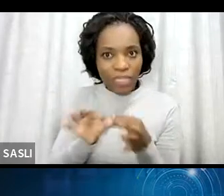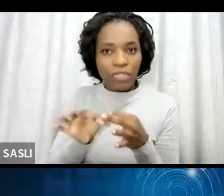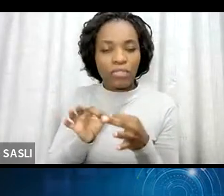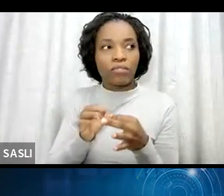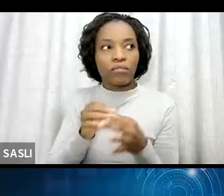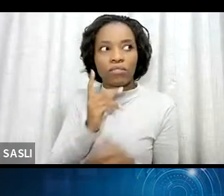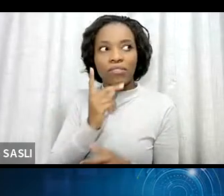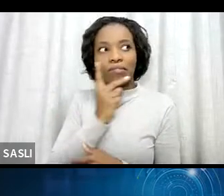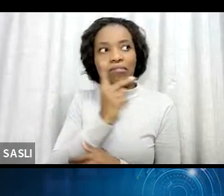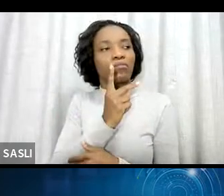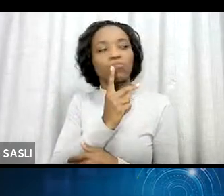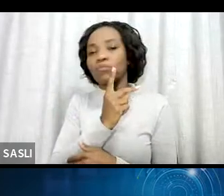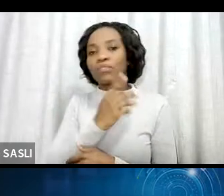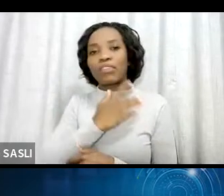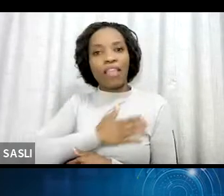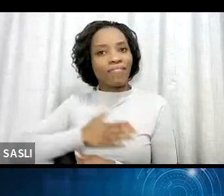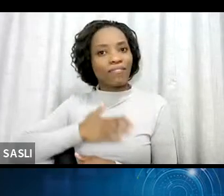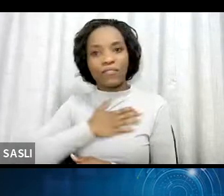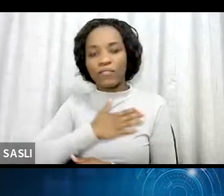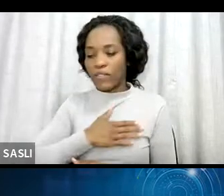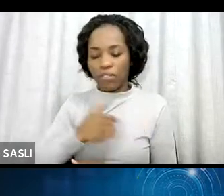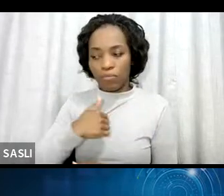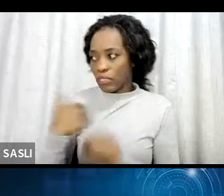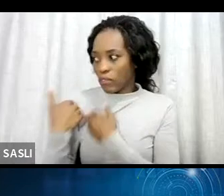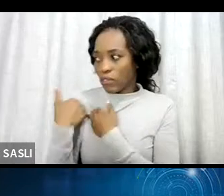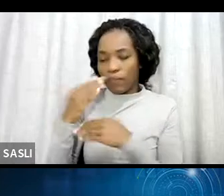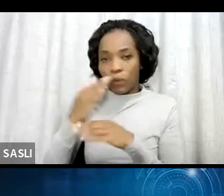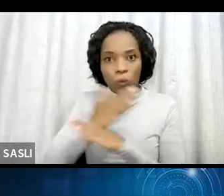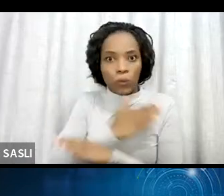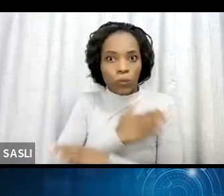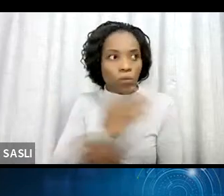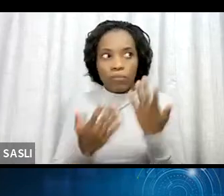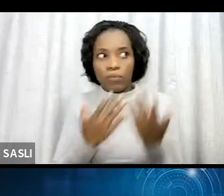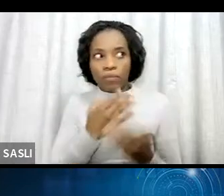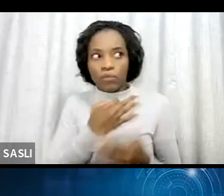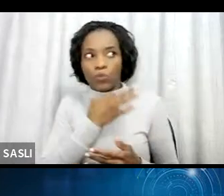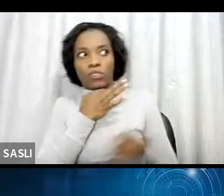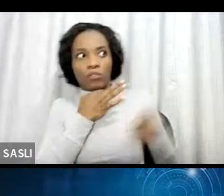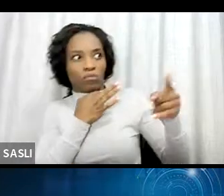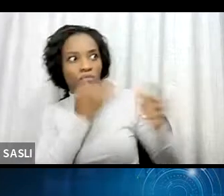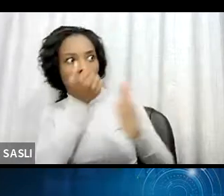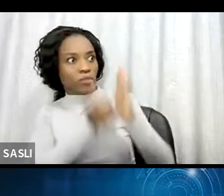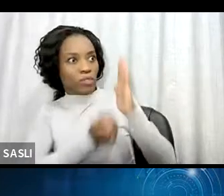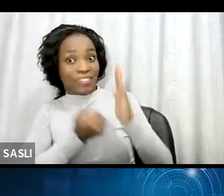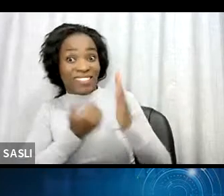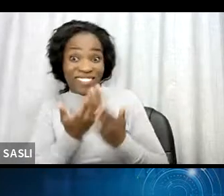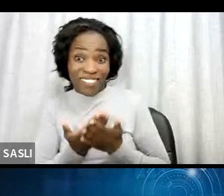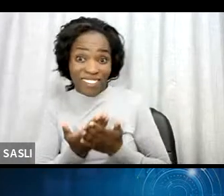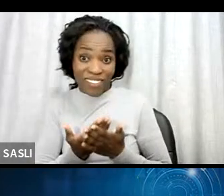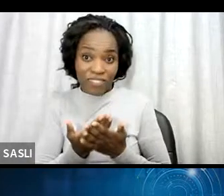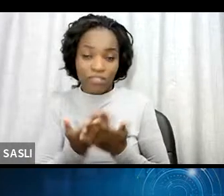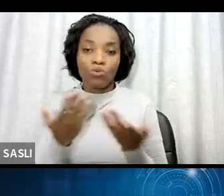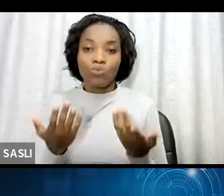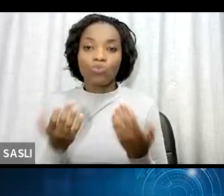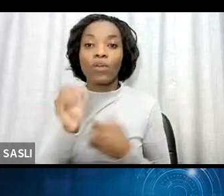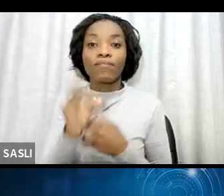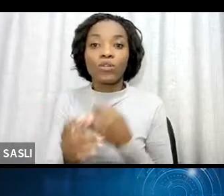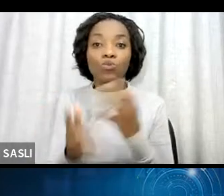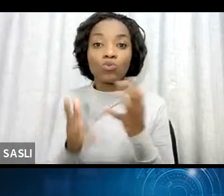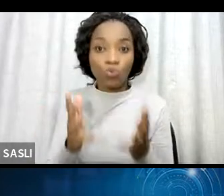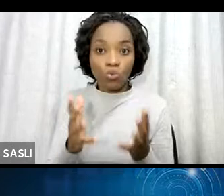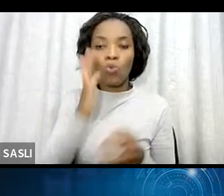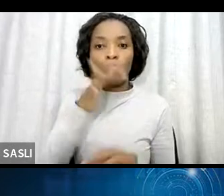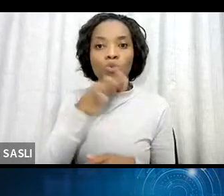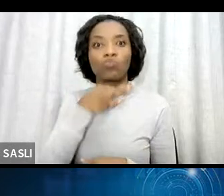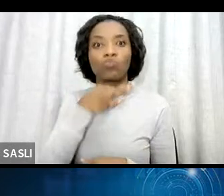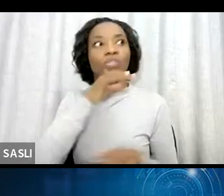feel that their well-being or their lives could be at stake. And in this regard, a risk assessment will then